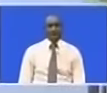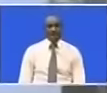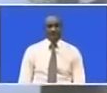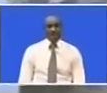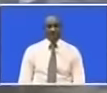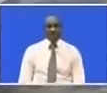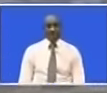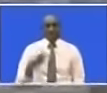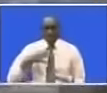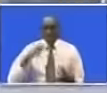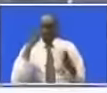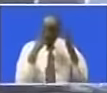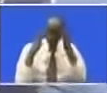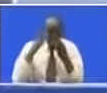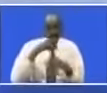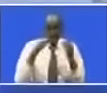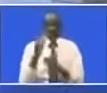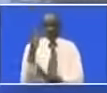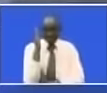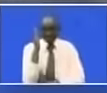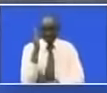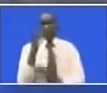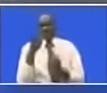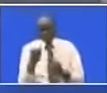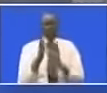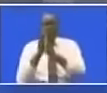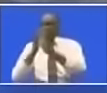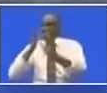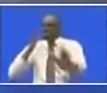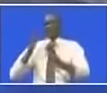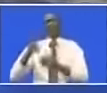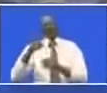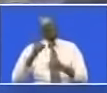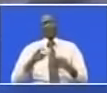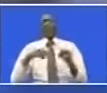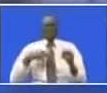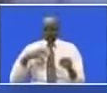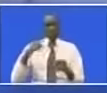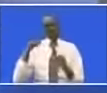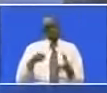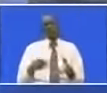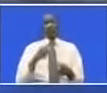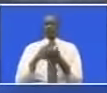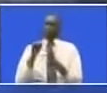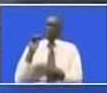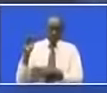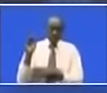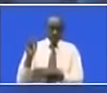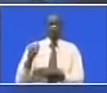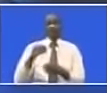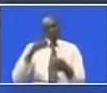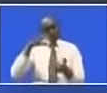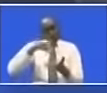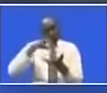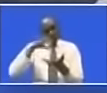Amid anxiety about security, long queues of voters began gathering hours before dawn, with polling